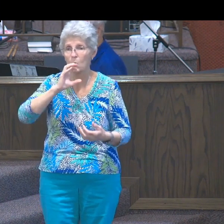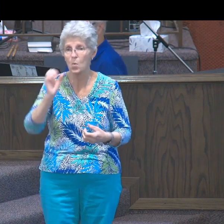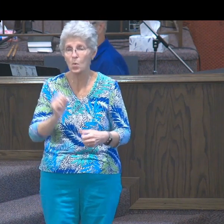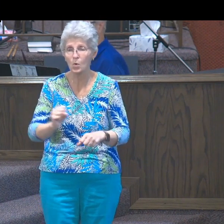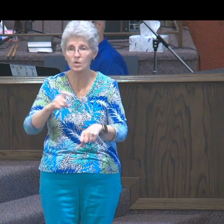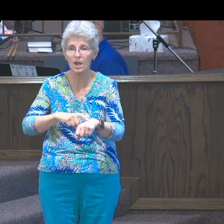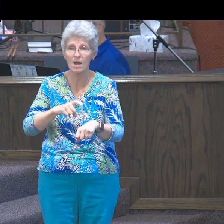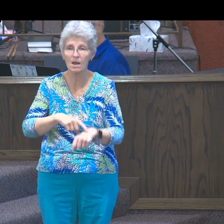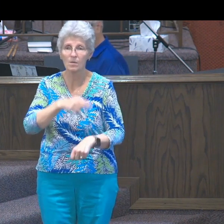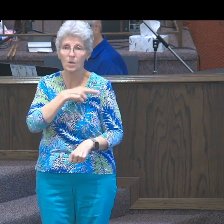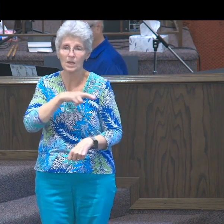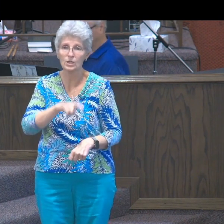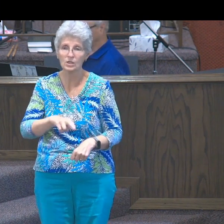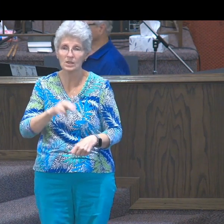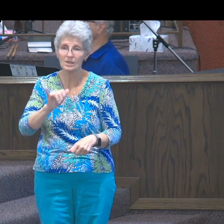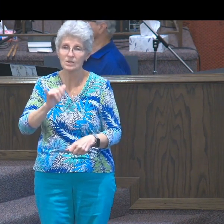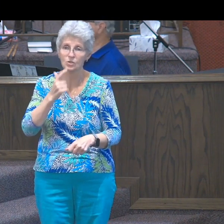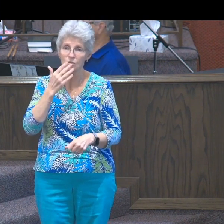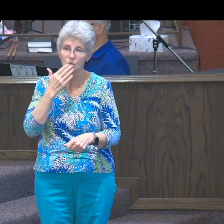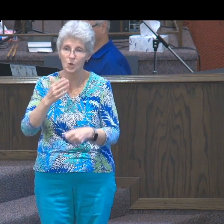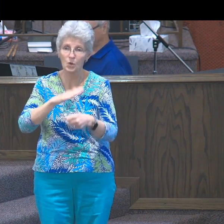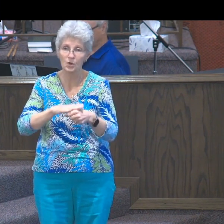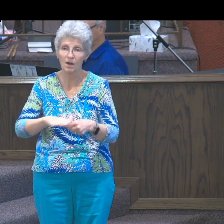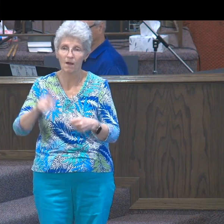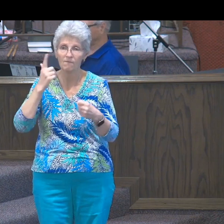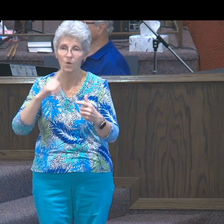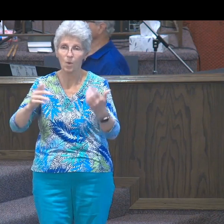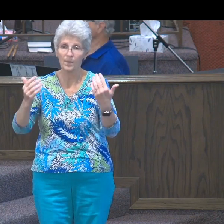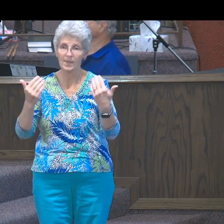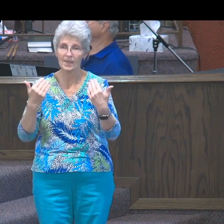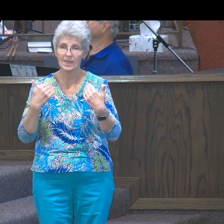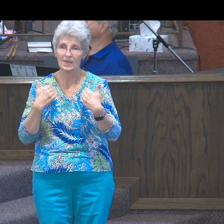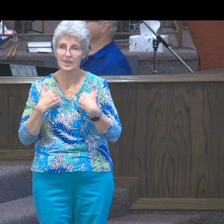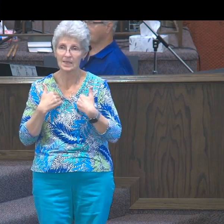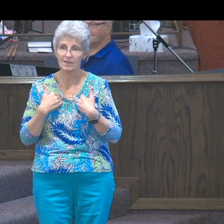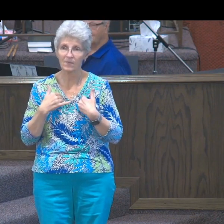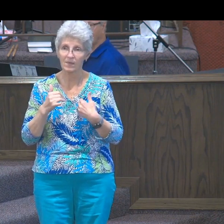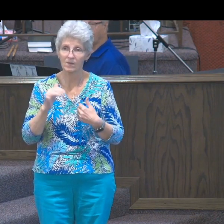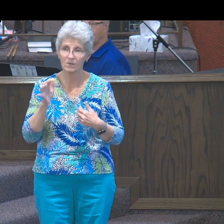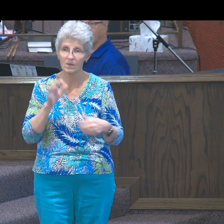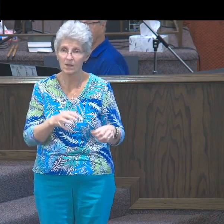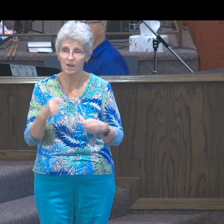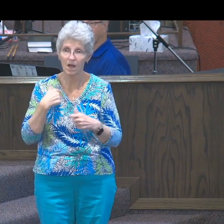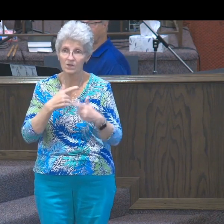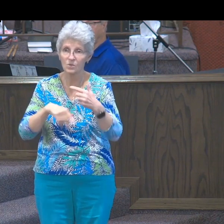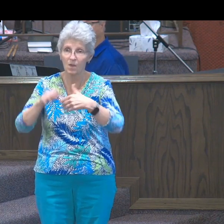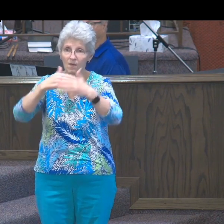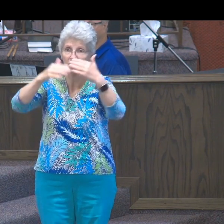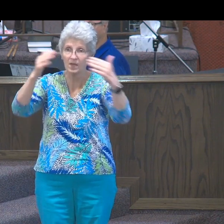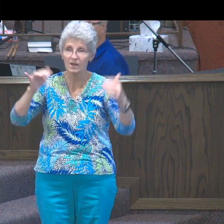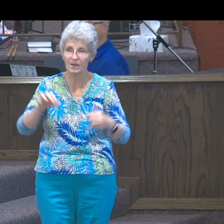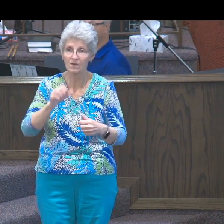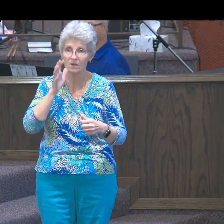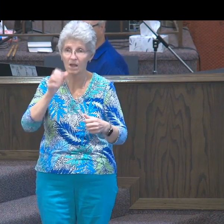that old-time religion. It's good enough for me. It will take us all to